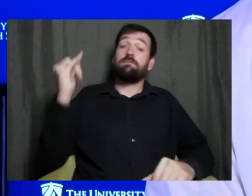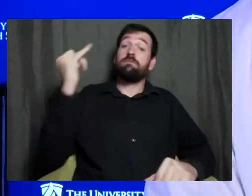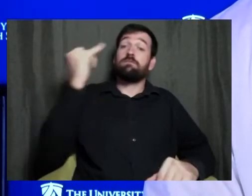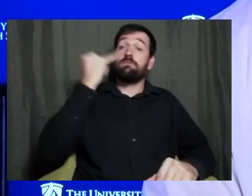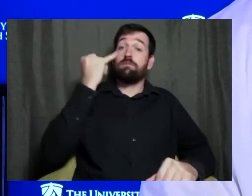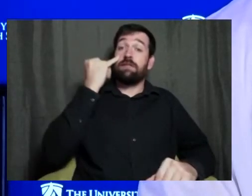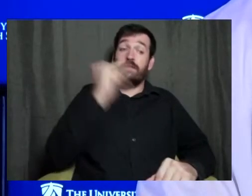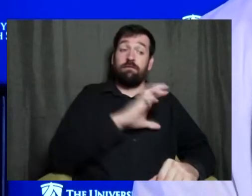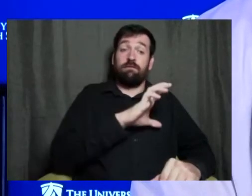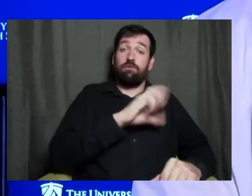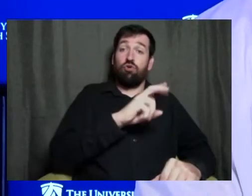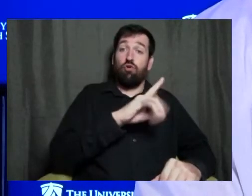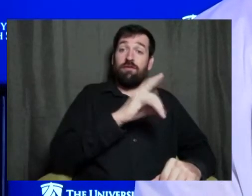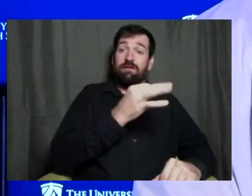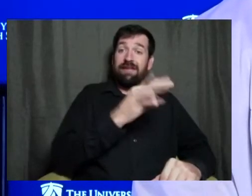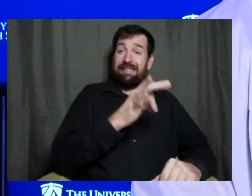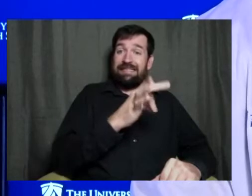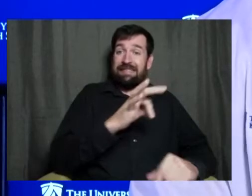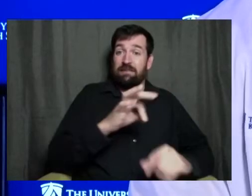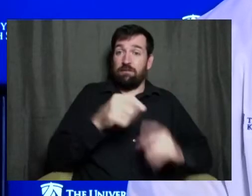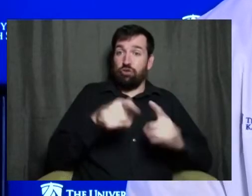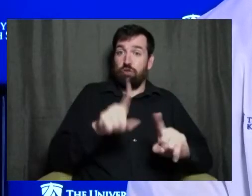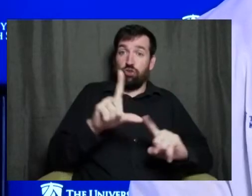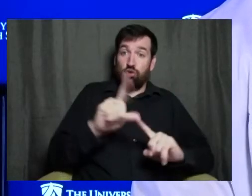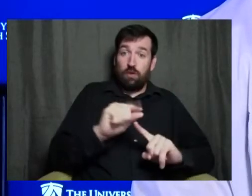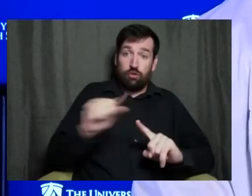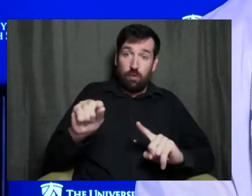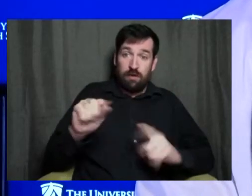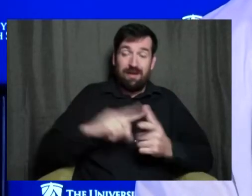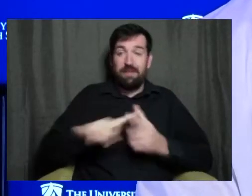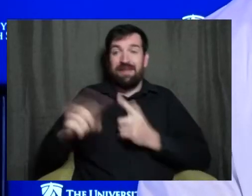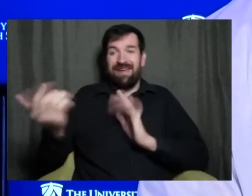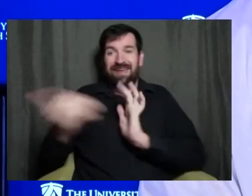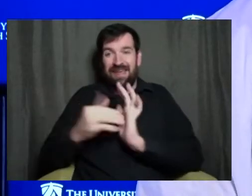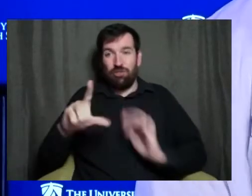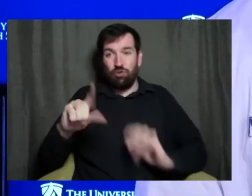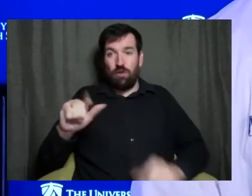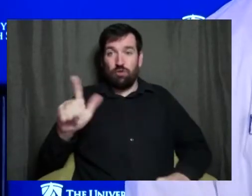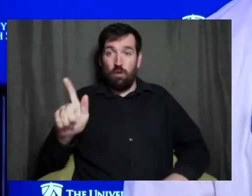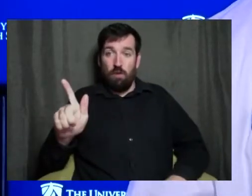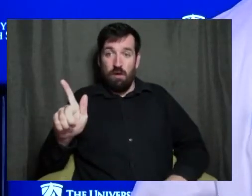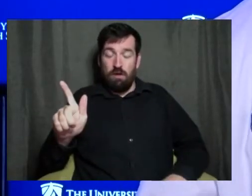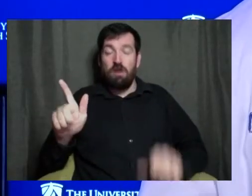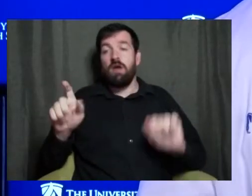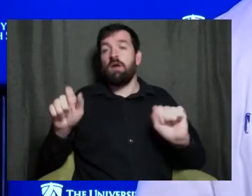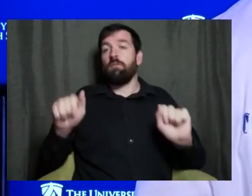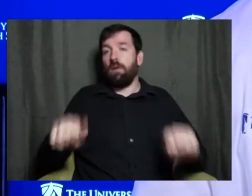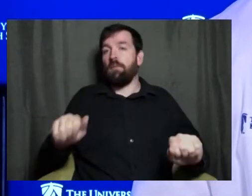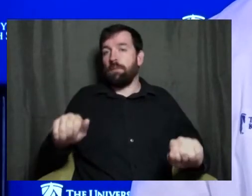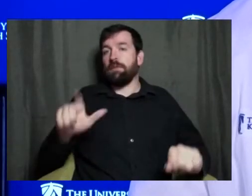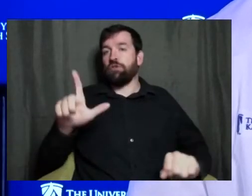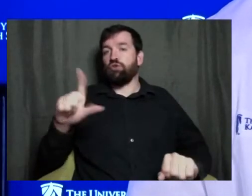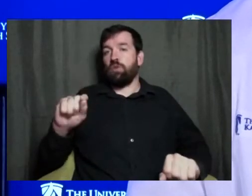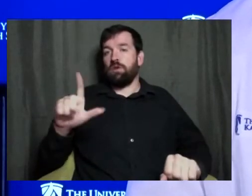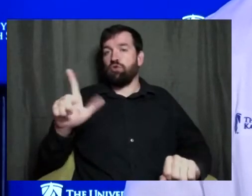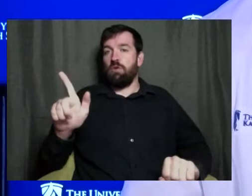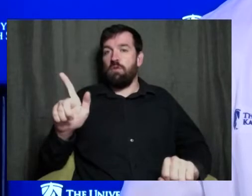COVID-19, say in 2020, and then got it again in 2021, more than likely in 2021, especially in